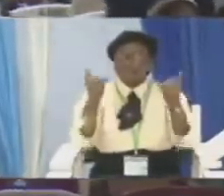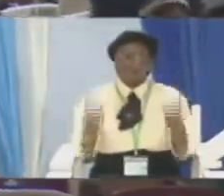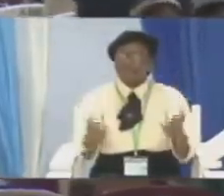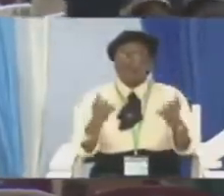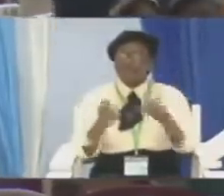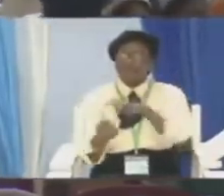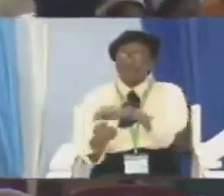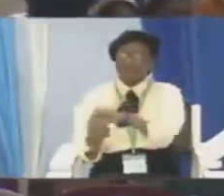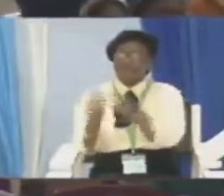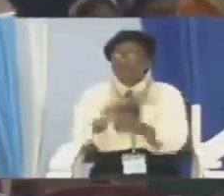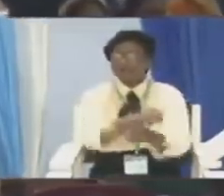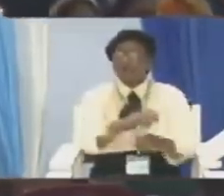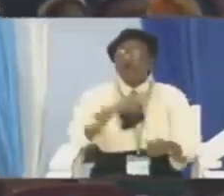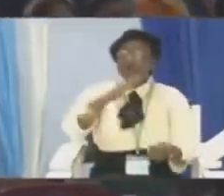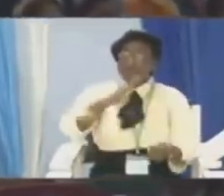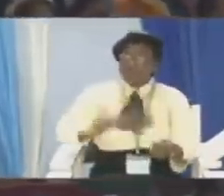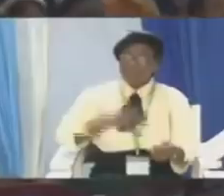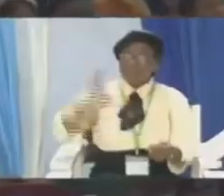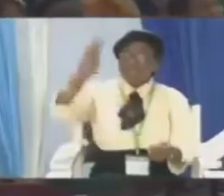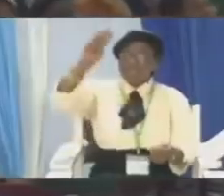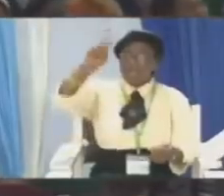My mess to message.